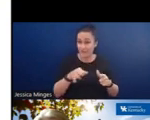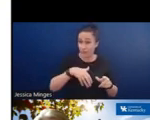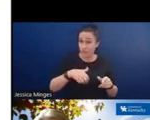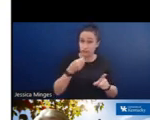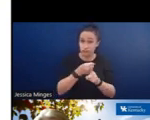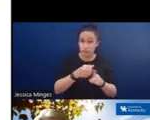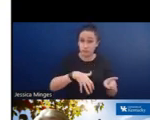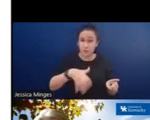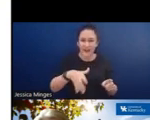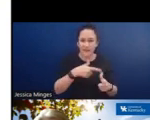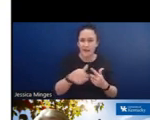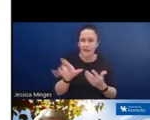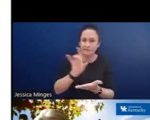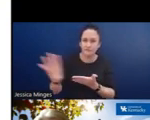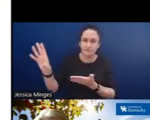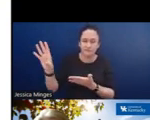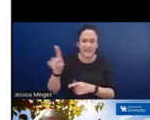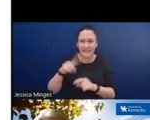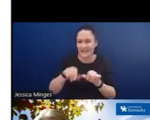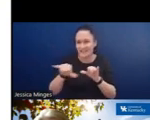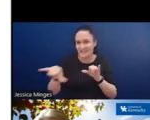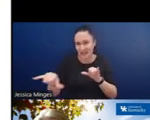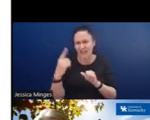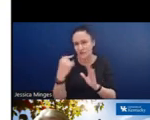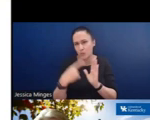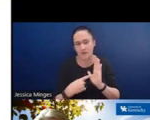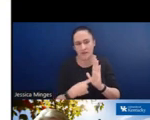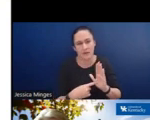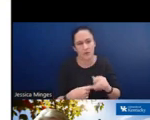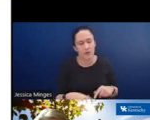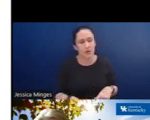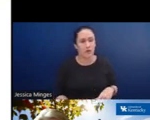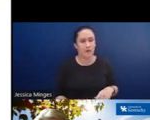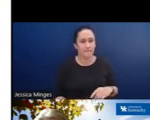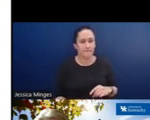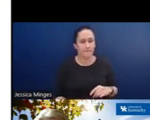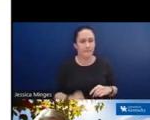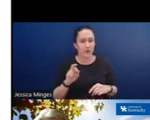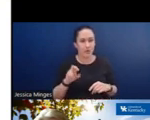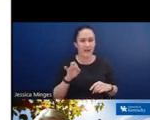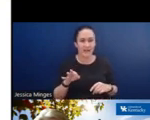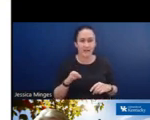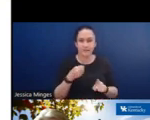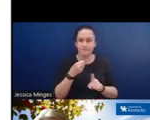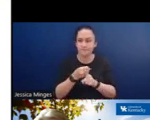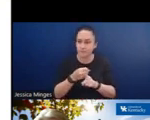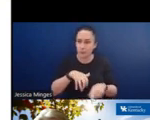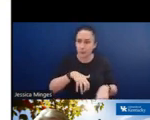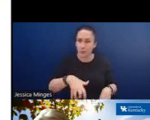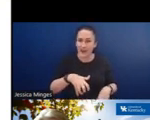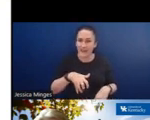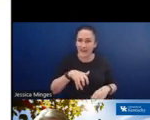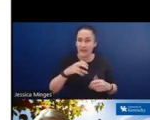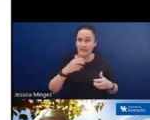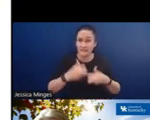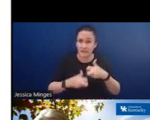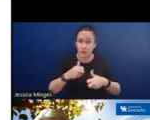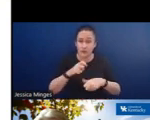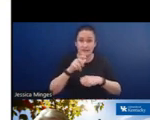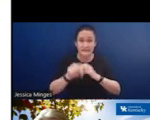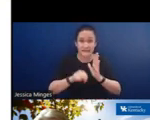one example. Having a pregnancy at a difficult time in your life could increase